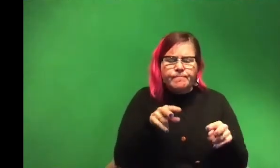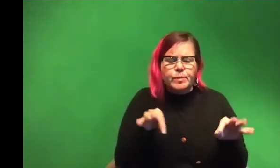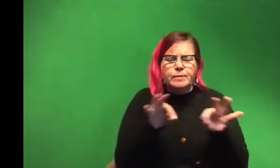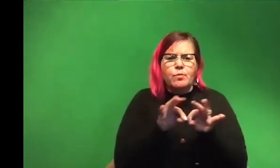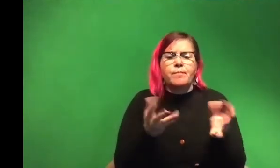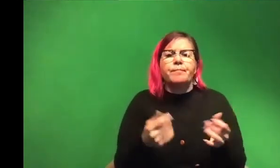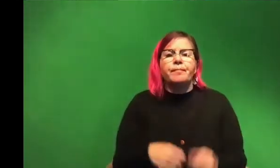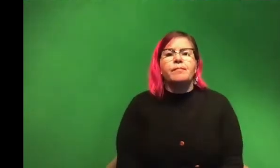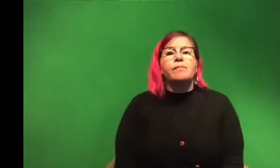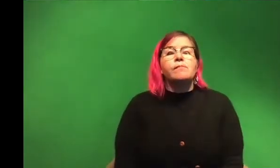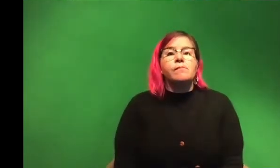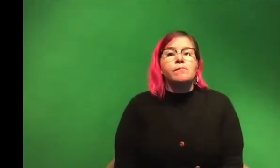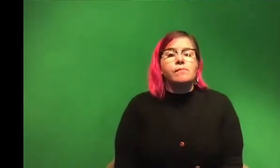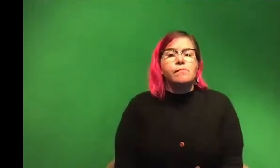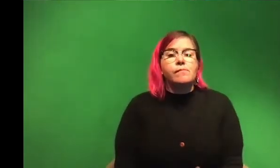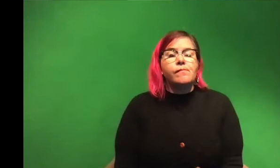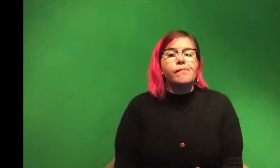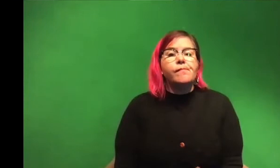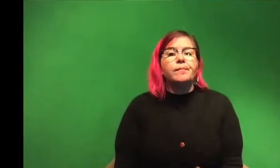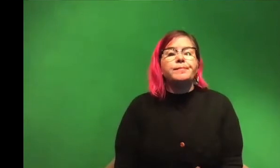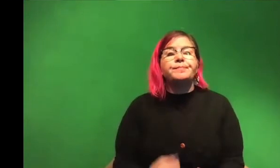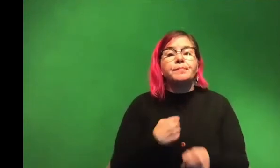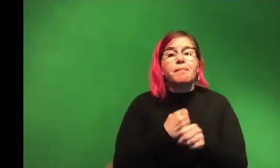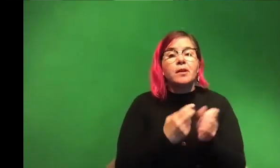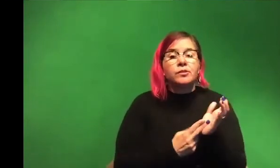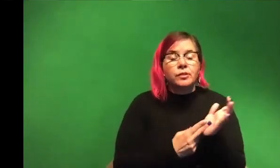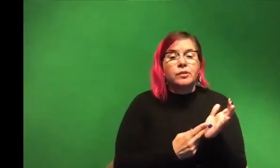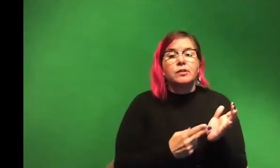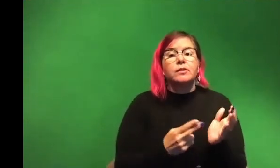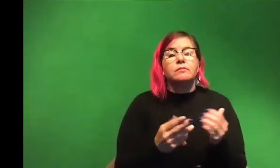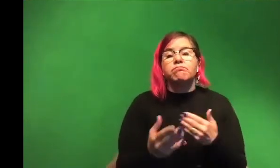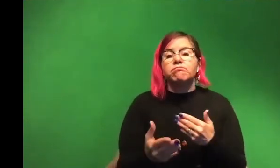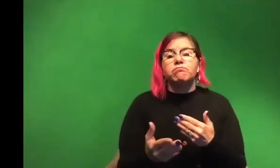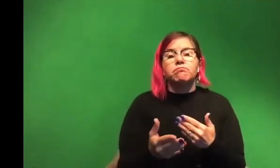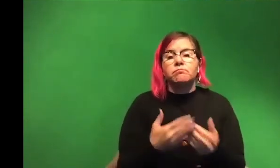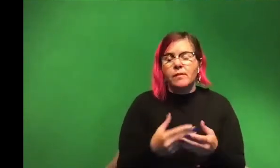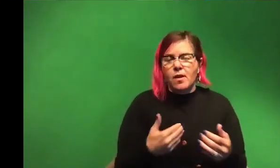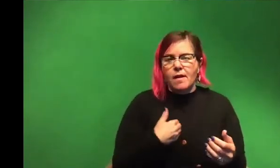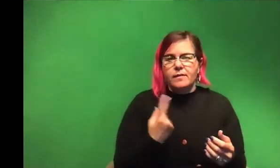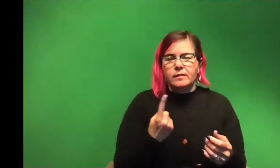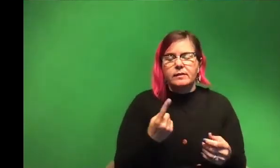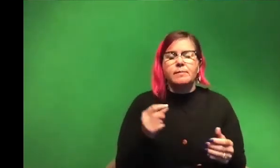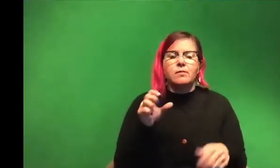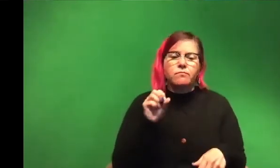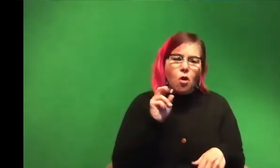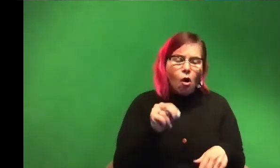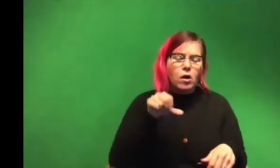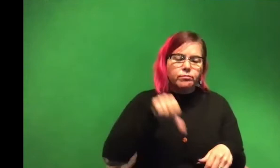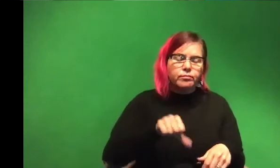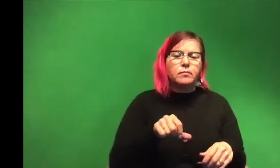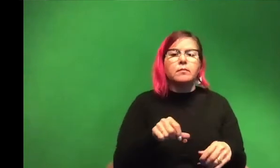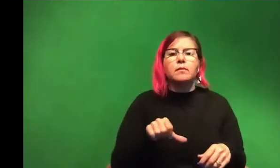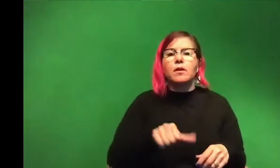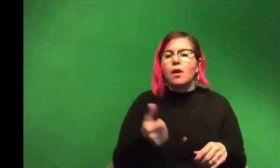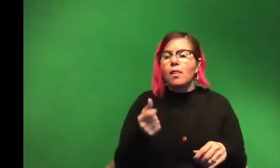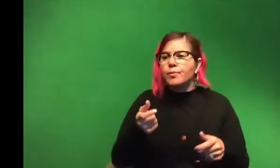means, we do things like make sure that, whenever you have someone power on an aircraft and maybe someone else is holding a